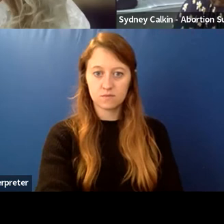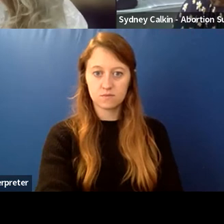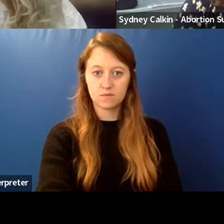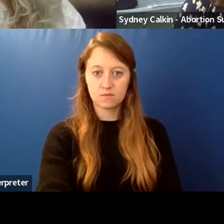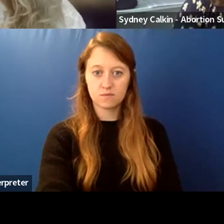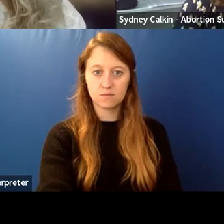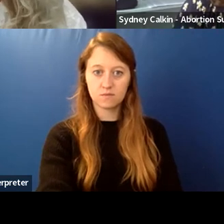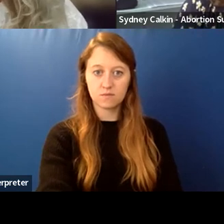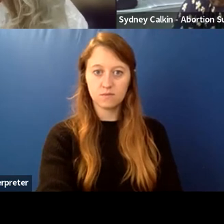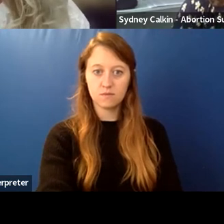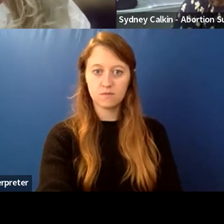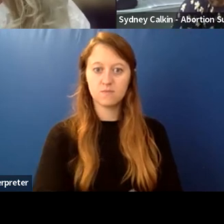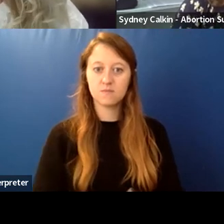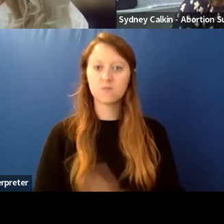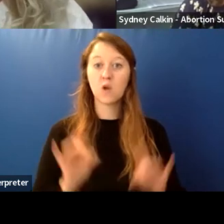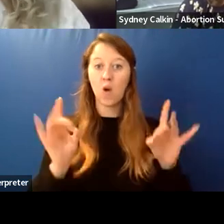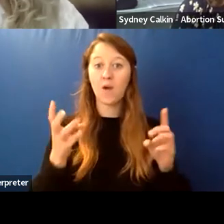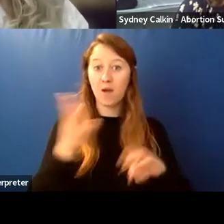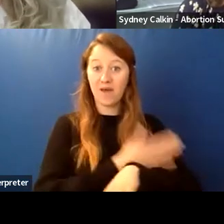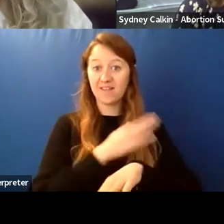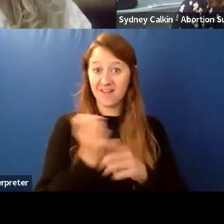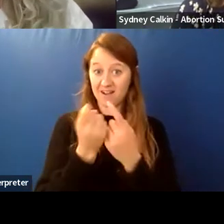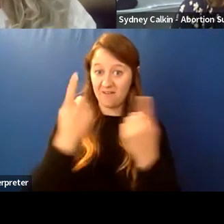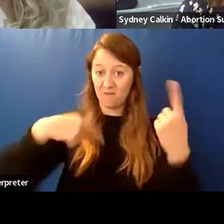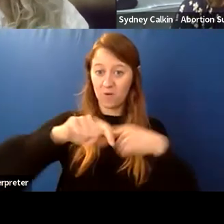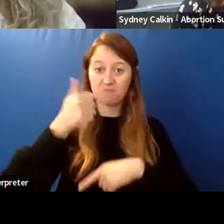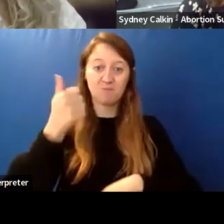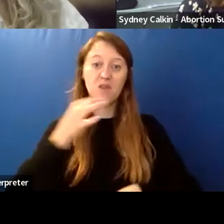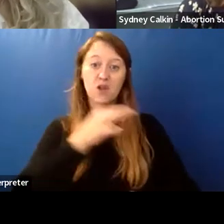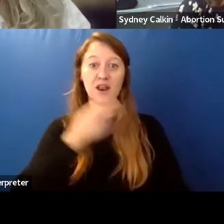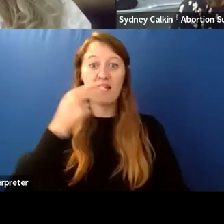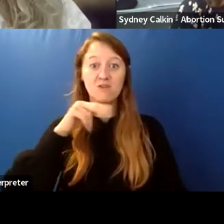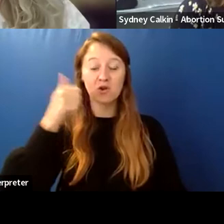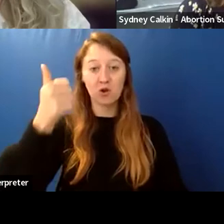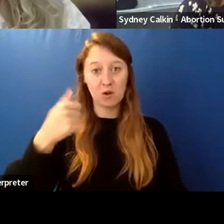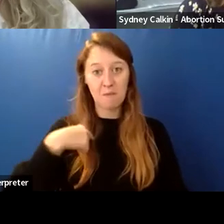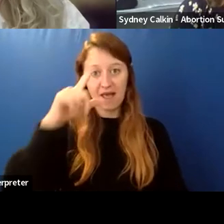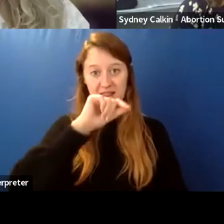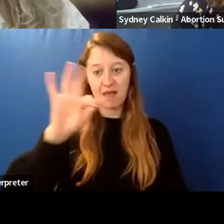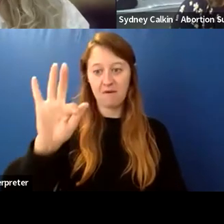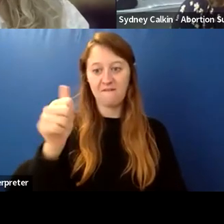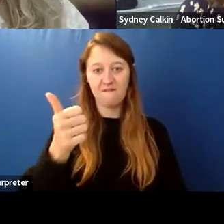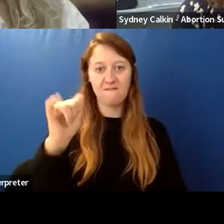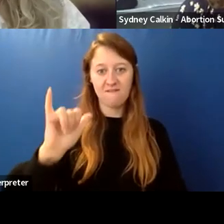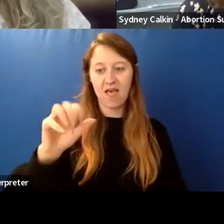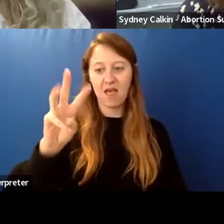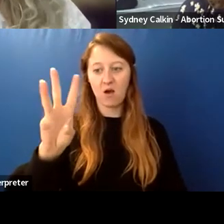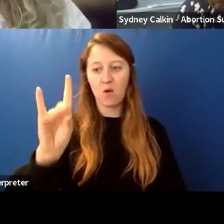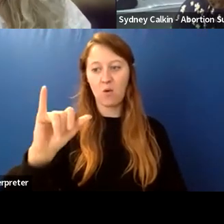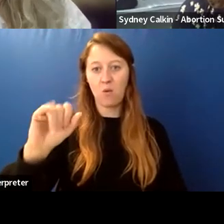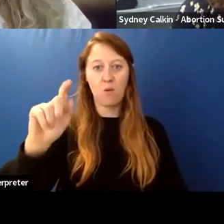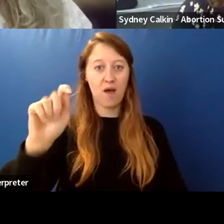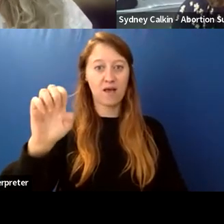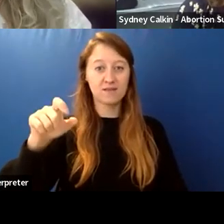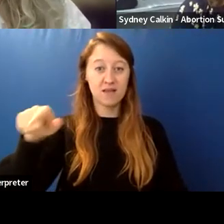Okay, we'll get started, everyone. So good afternoon, everyone. My name is Faye White, and I'm the Women's Health Officer at the National Women's Council. You're all